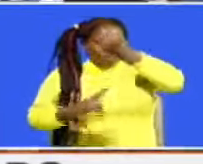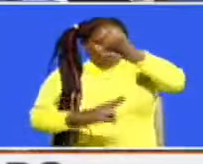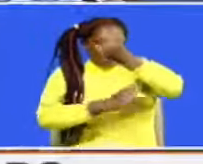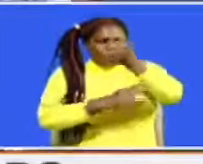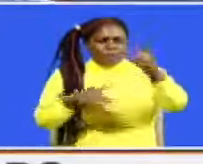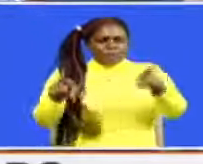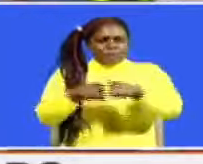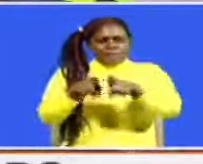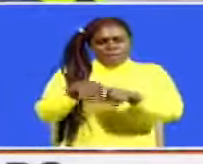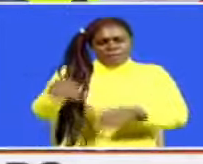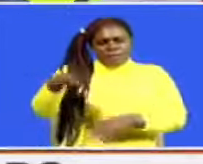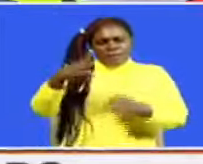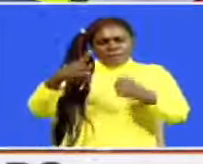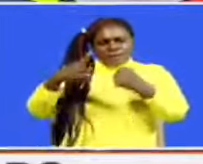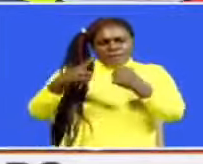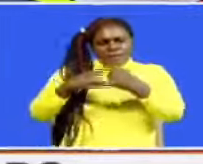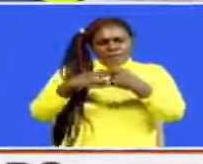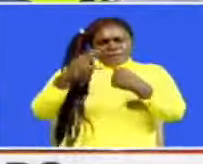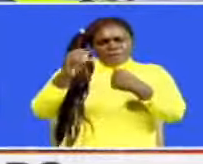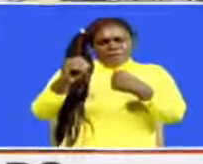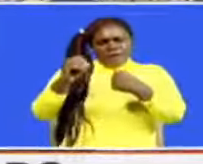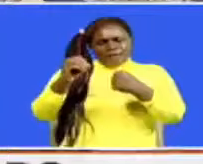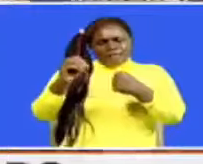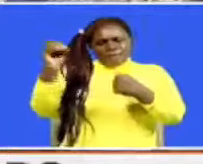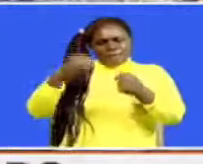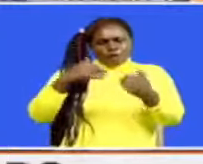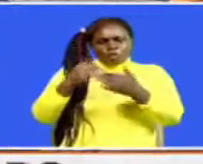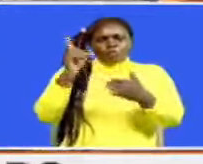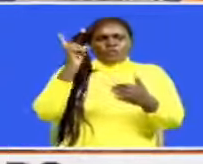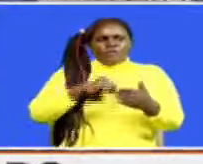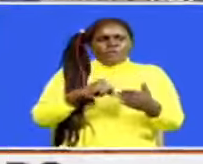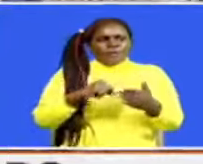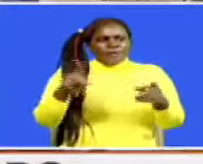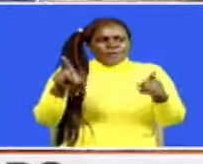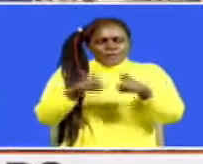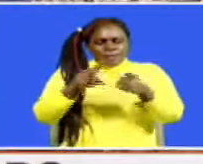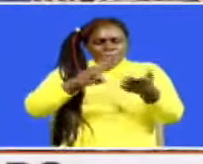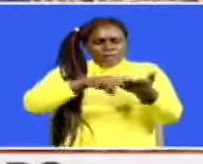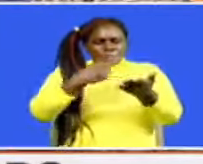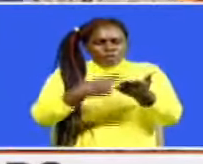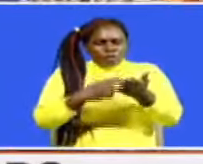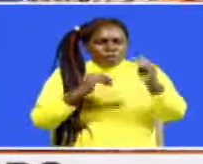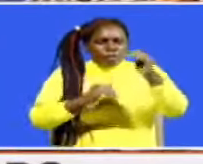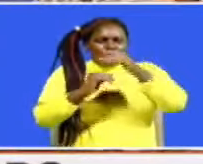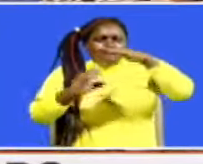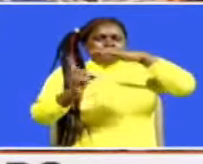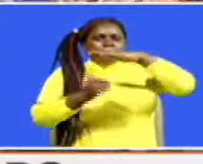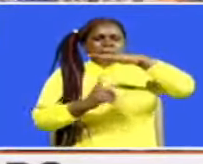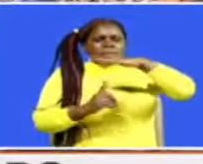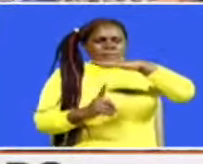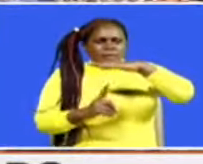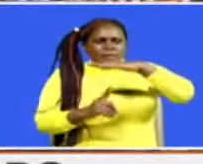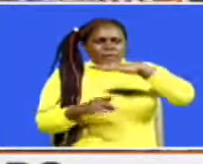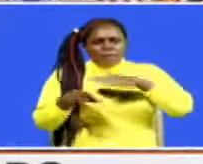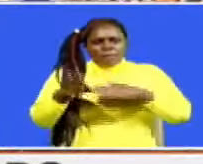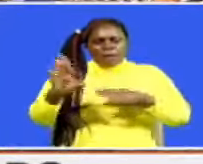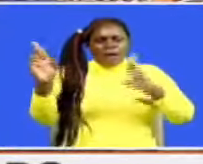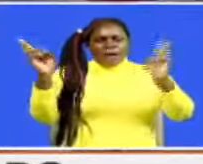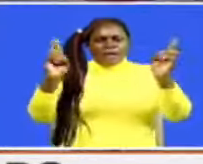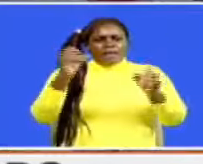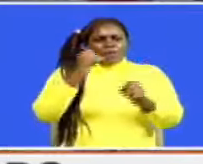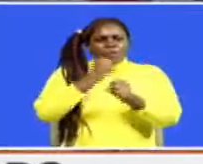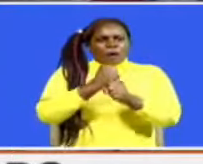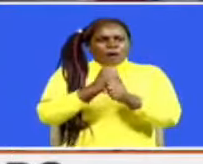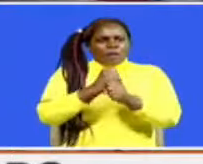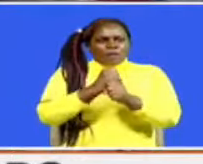same highway, which is 95% completed, said that due to the limited resources at the ministry's disposal, they are ready to work